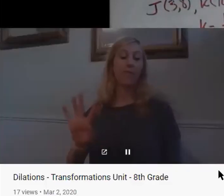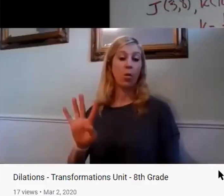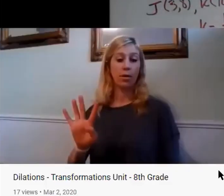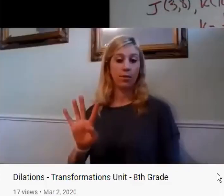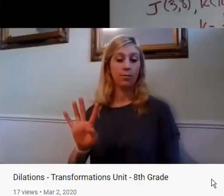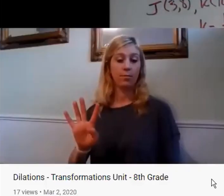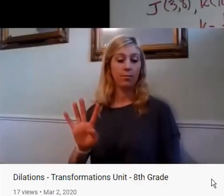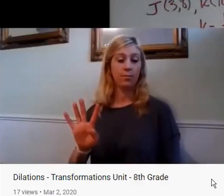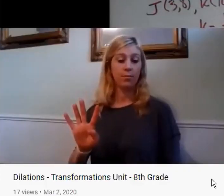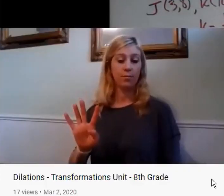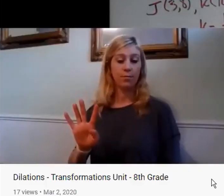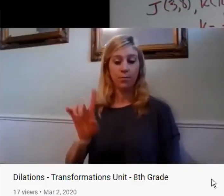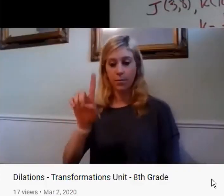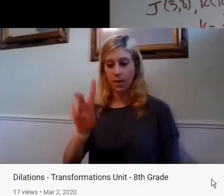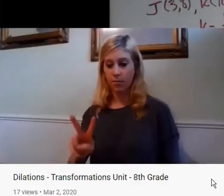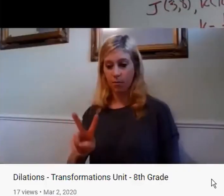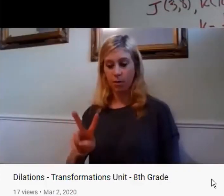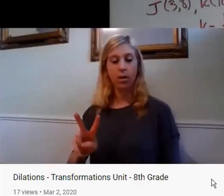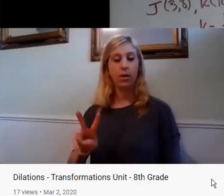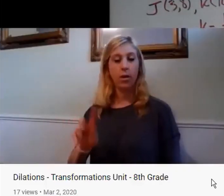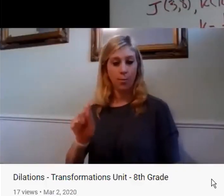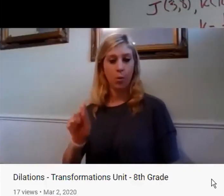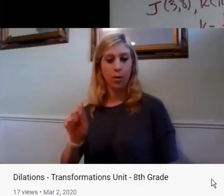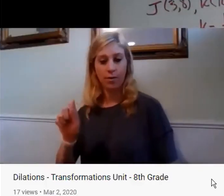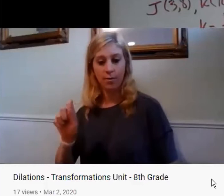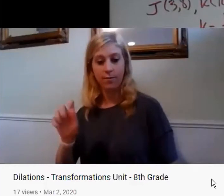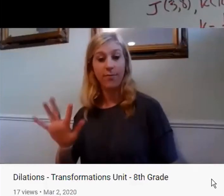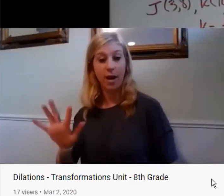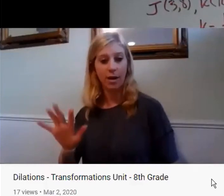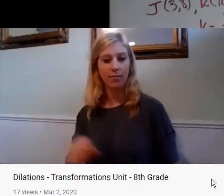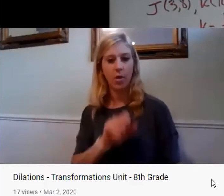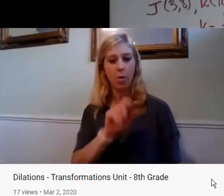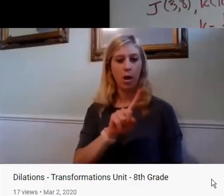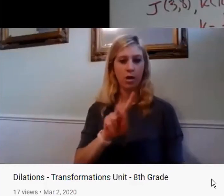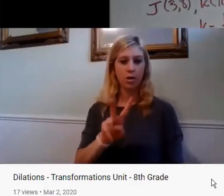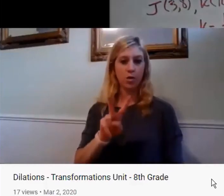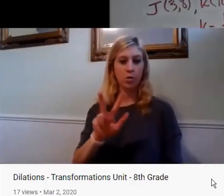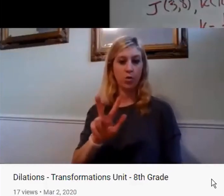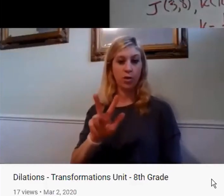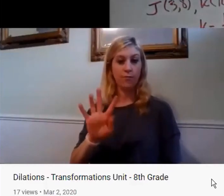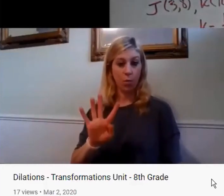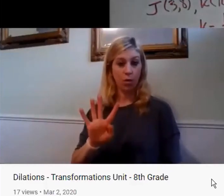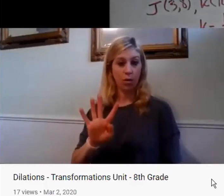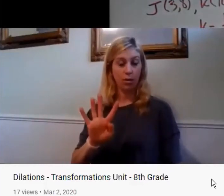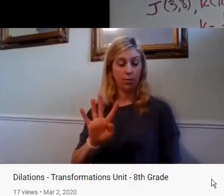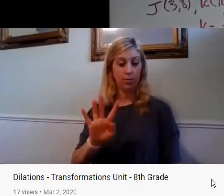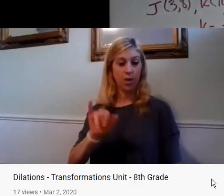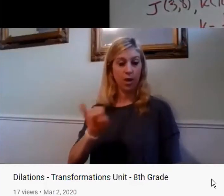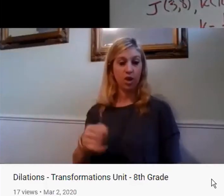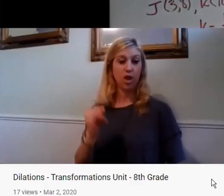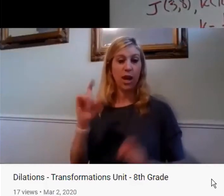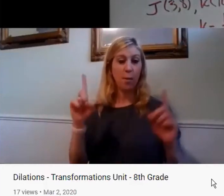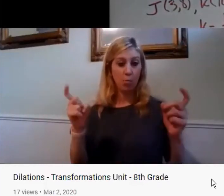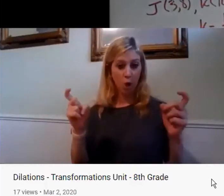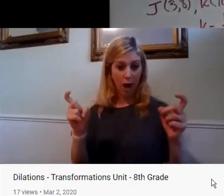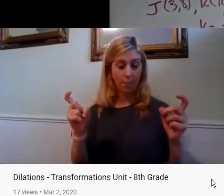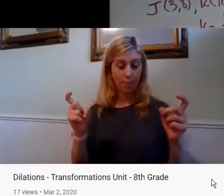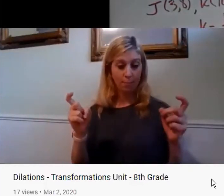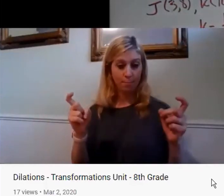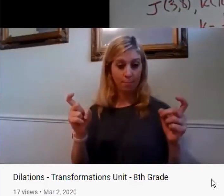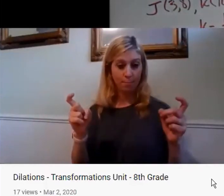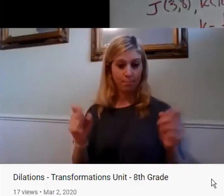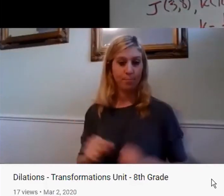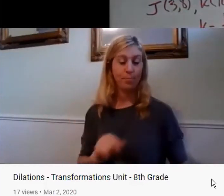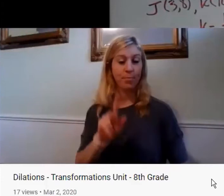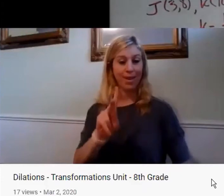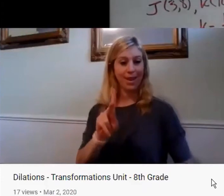4. Here is J prime. K prime, 5, 3. 1, 2, 3, 4,